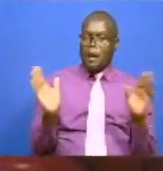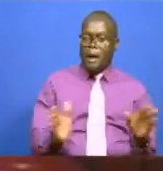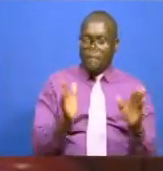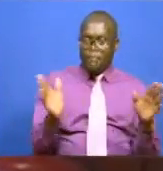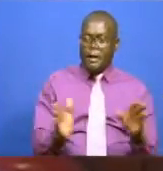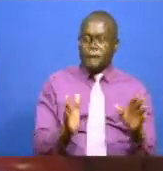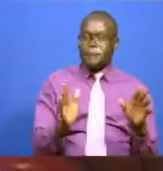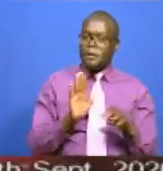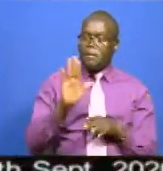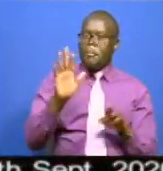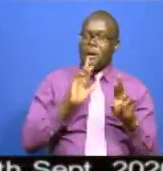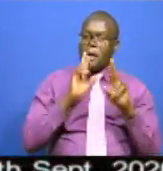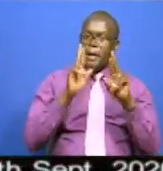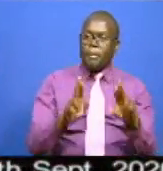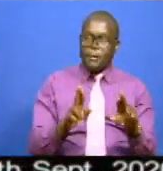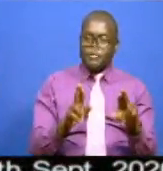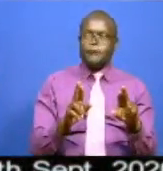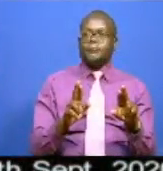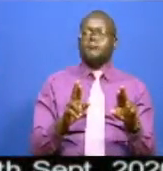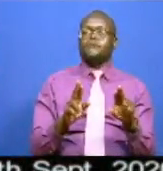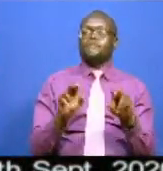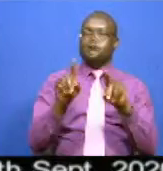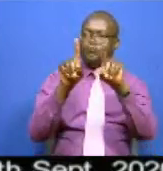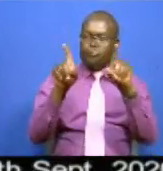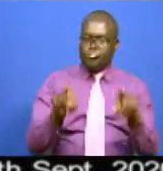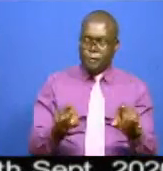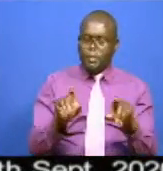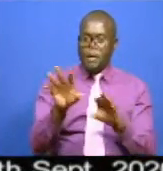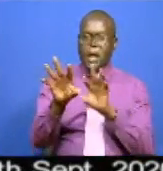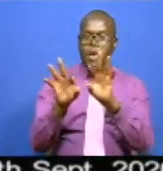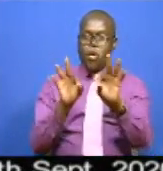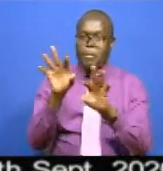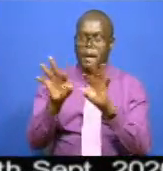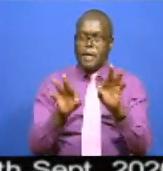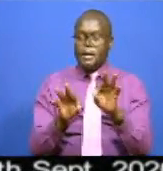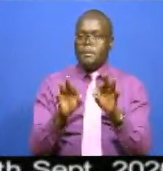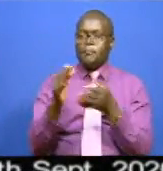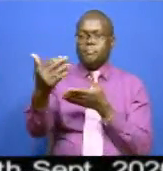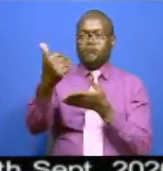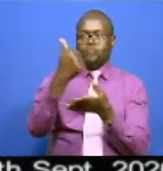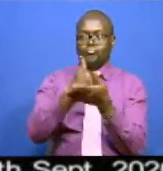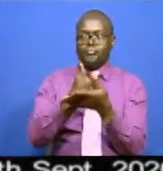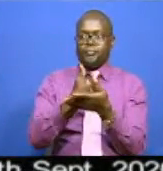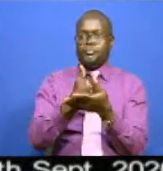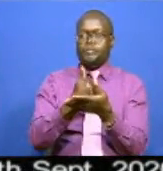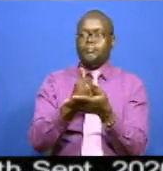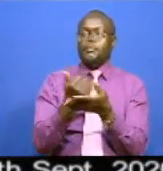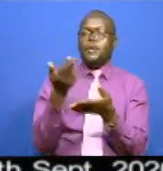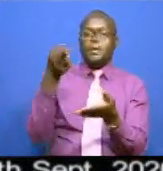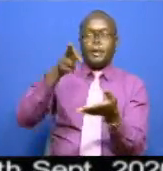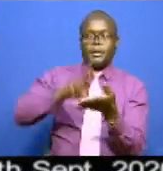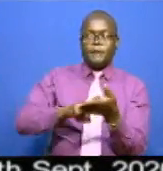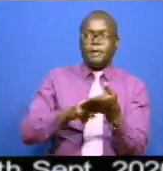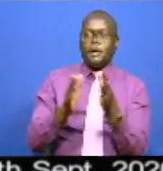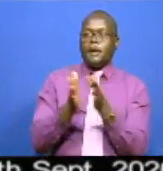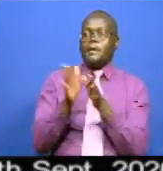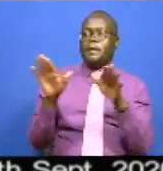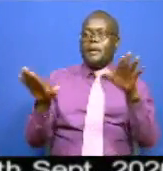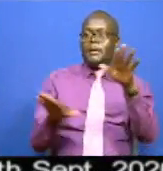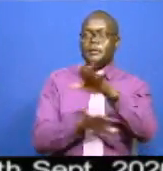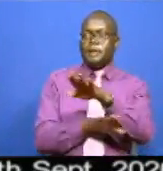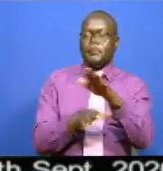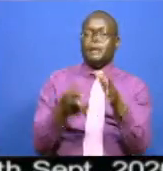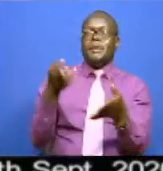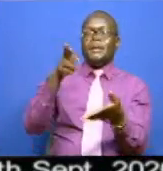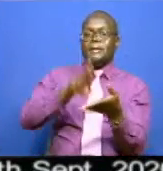in its report on the vetting of the nominees for appointment of Registrar and Assistant Registrar